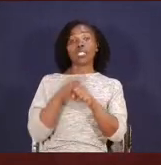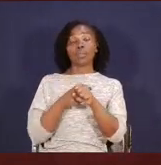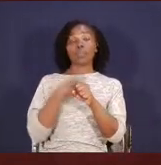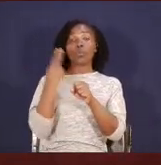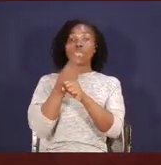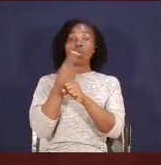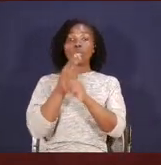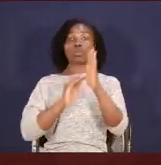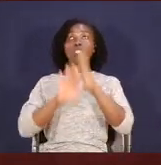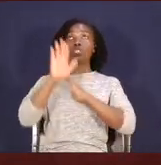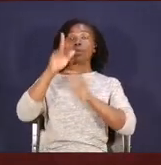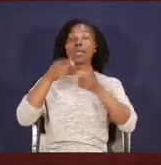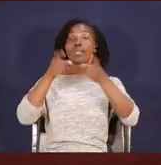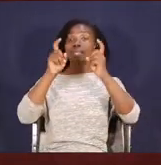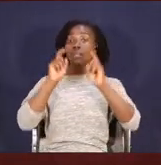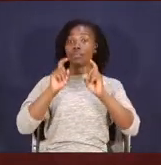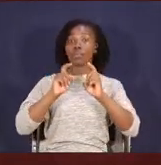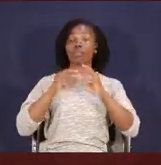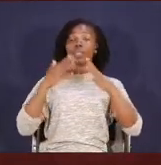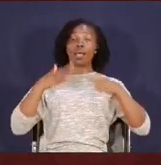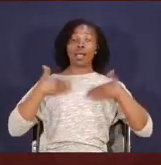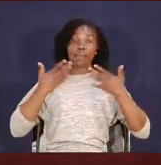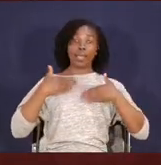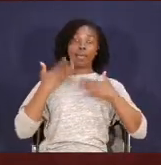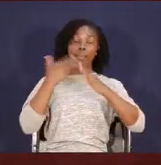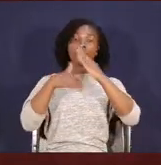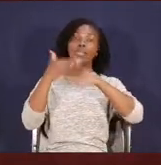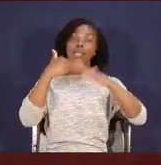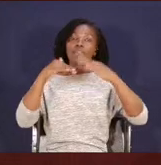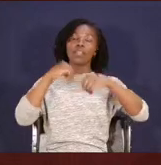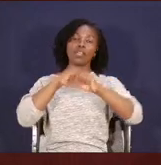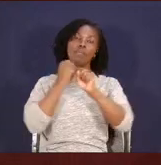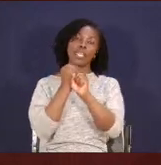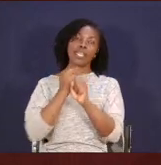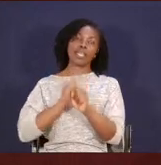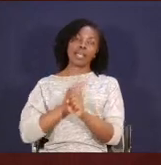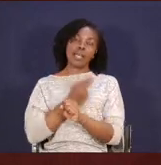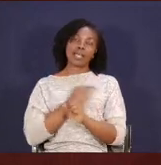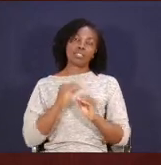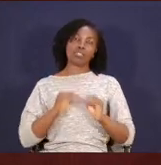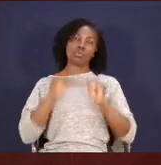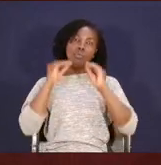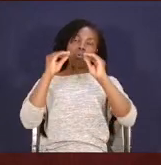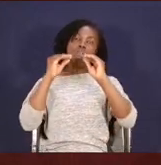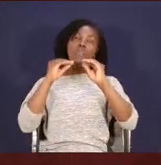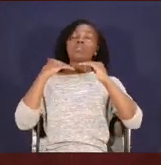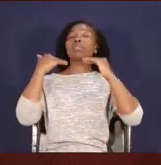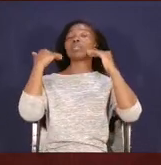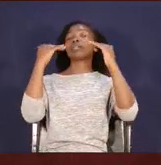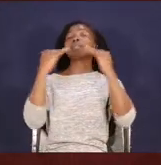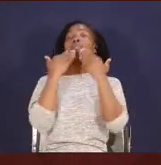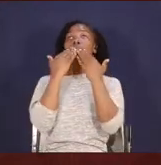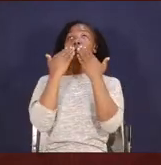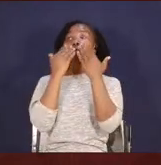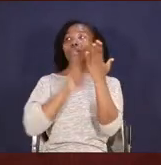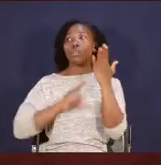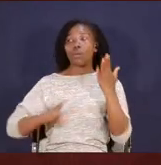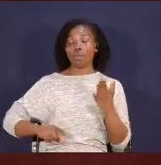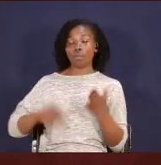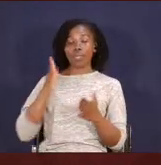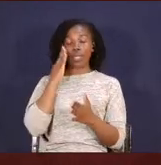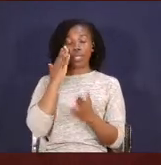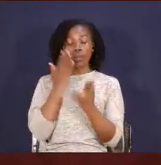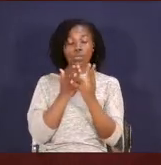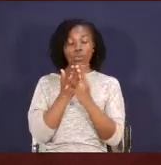are happy in heaven, and God, you are causing us to move to the next level. And therefore, thank you, my God, because I know throughout